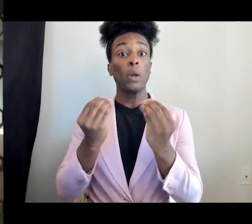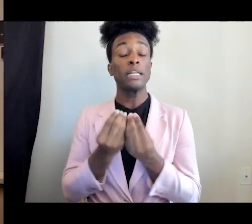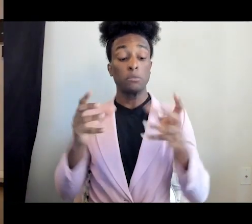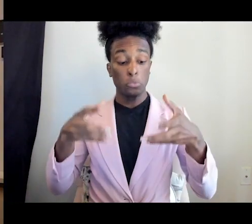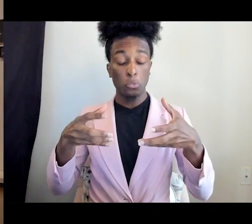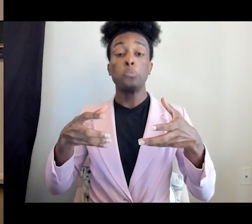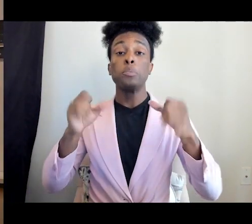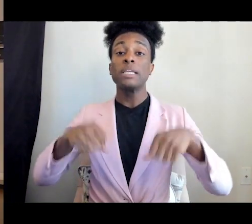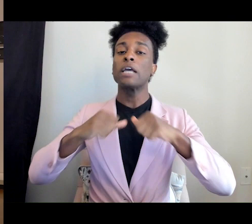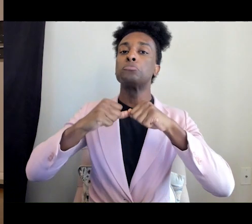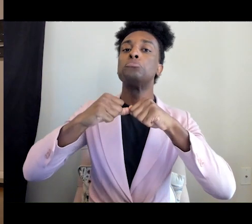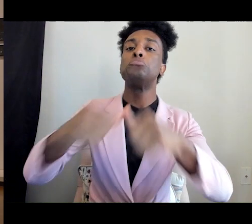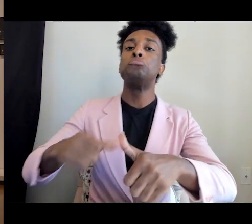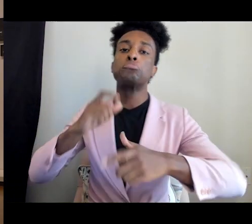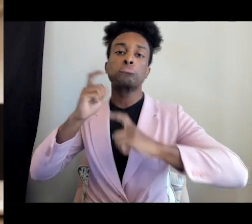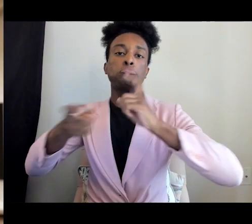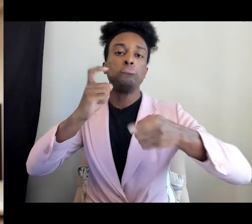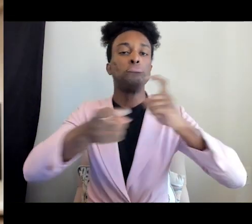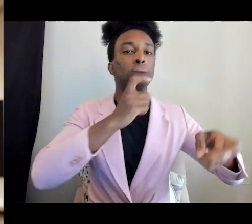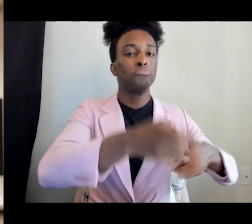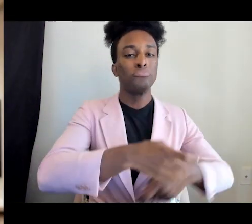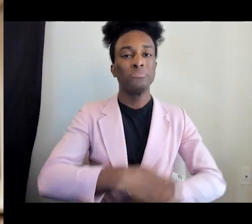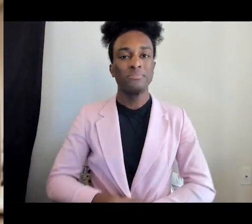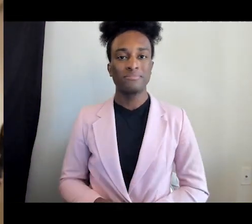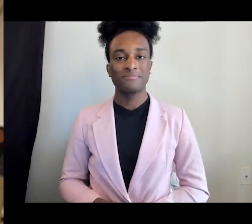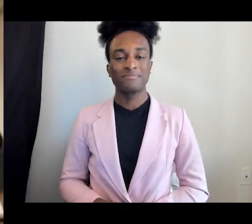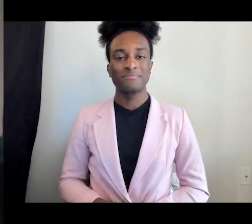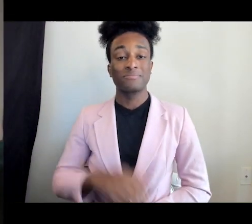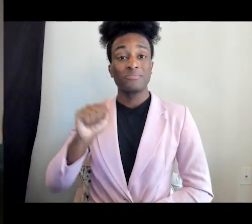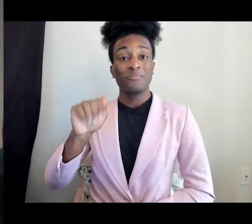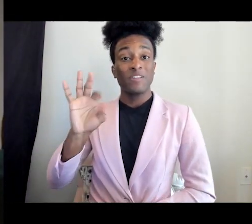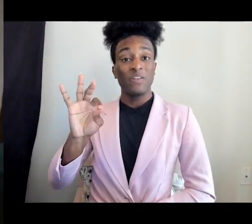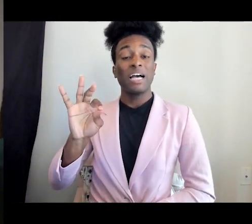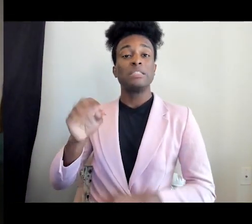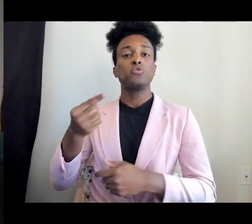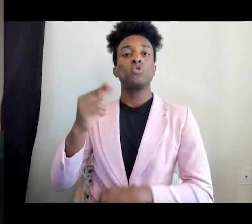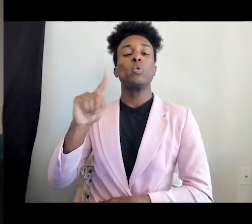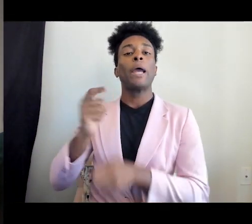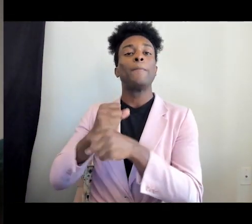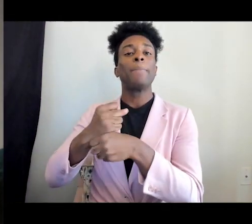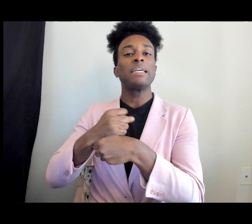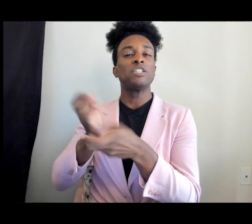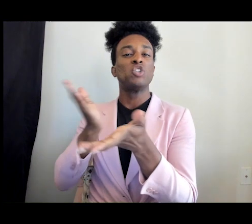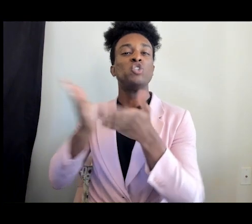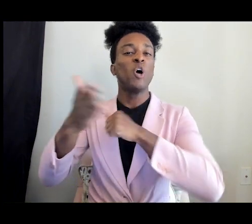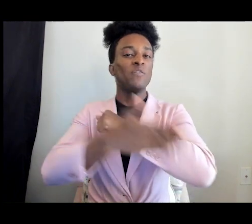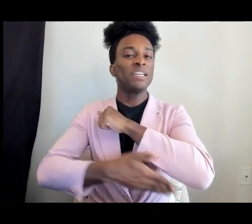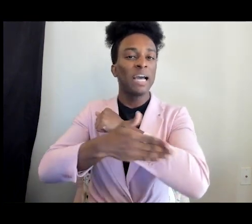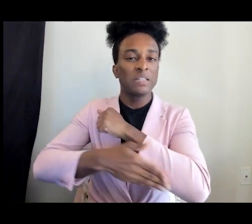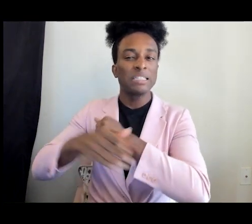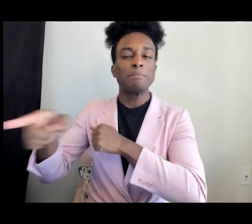a size where it can continue to support giving at the scale that we're at today. ArtsFund's grant-making has reached counties that